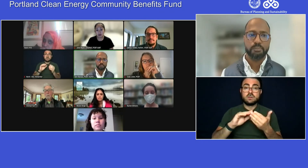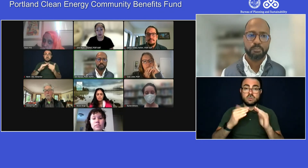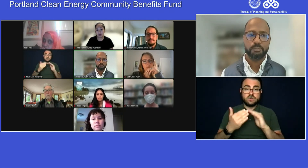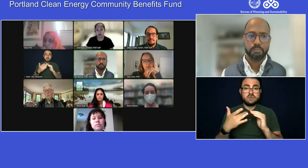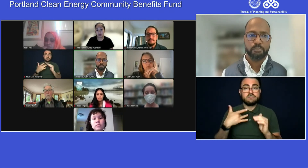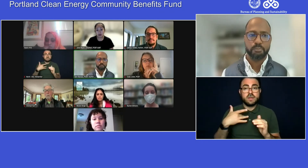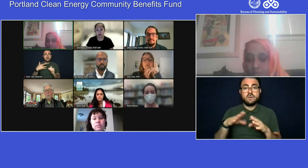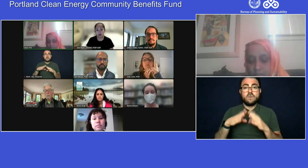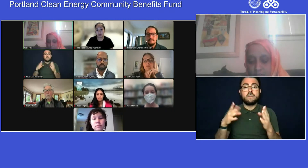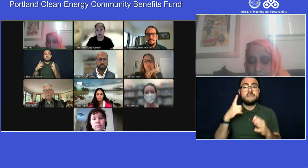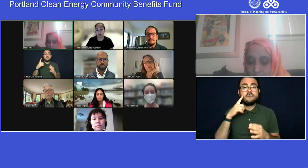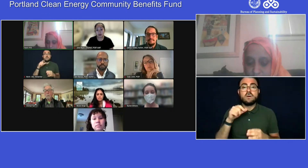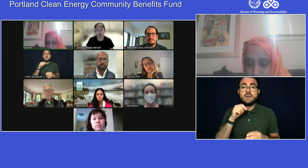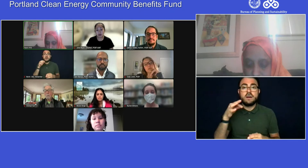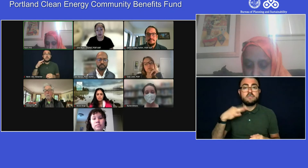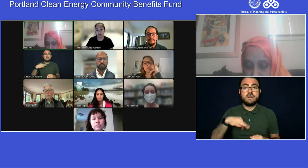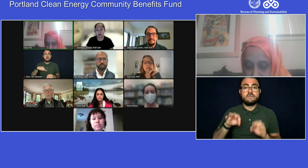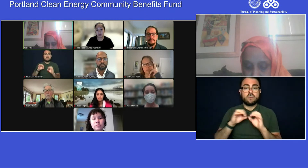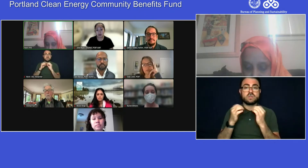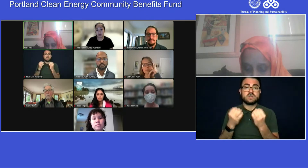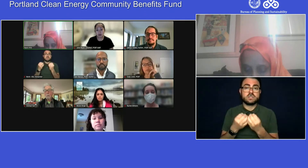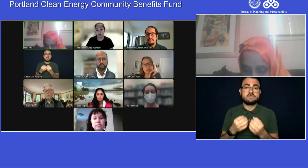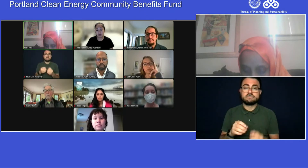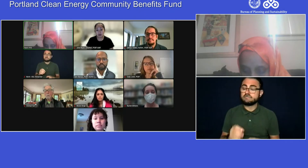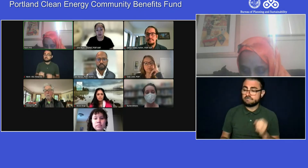organizations. Okay.